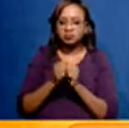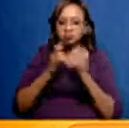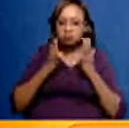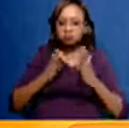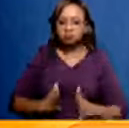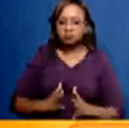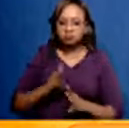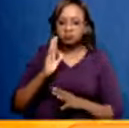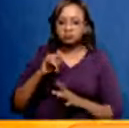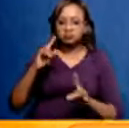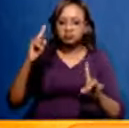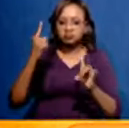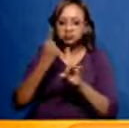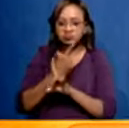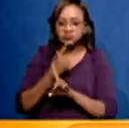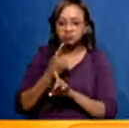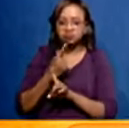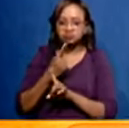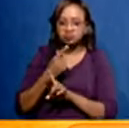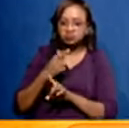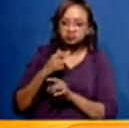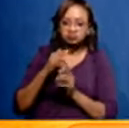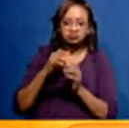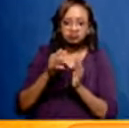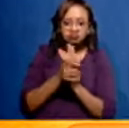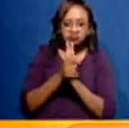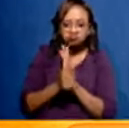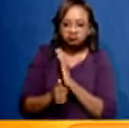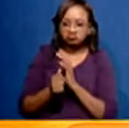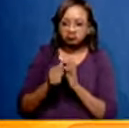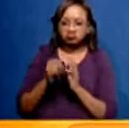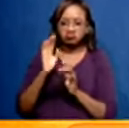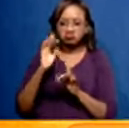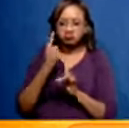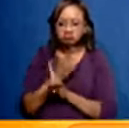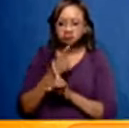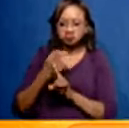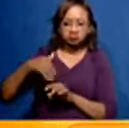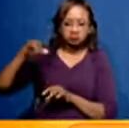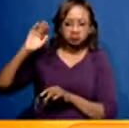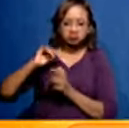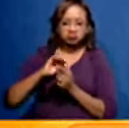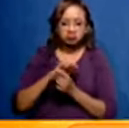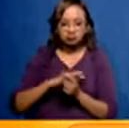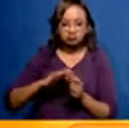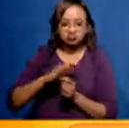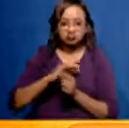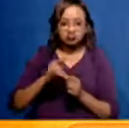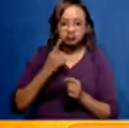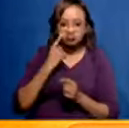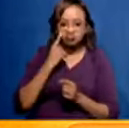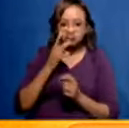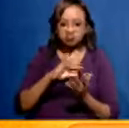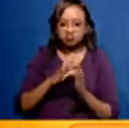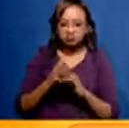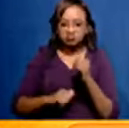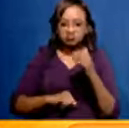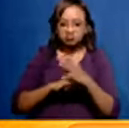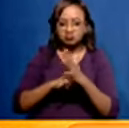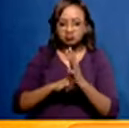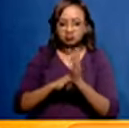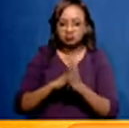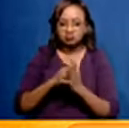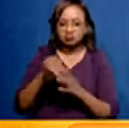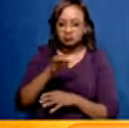have a different skill set, who has a different network to complement for what the strong leaders which already exist. So I think that's